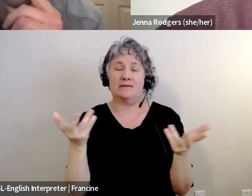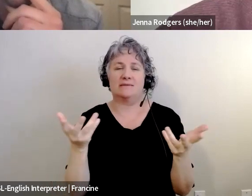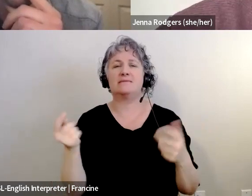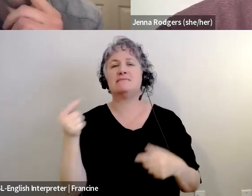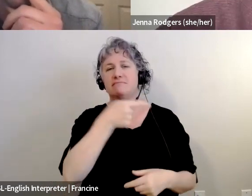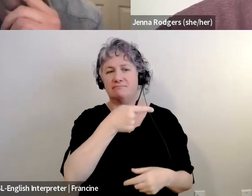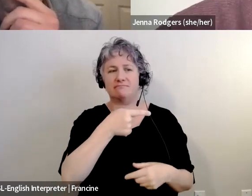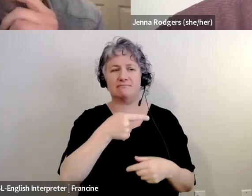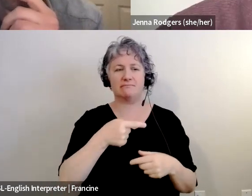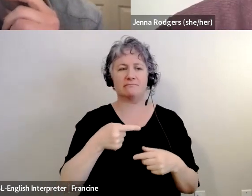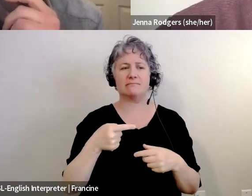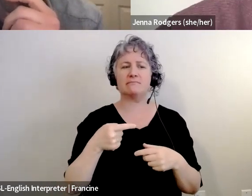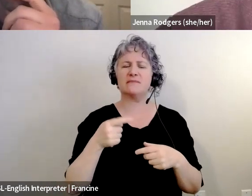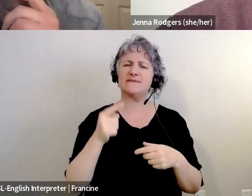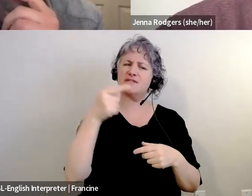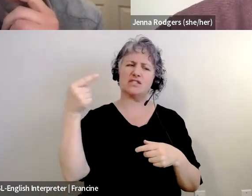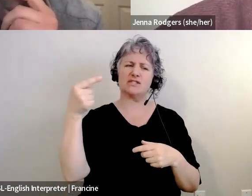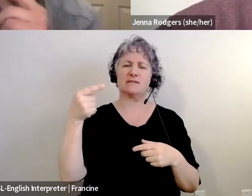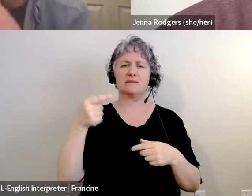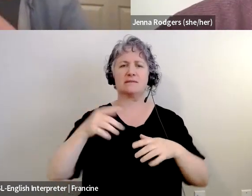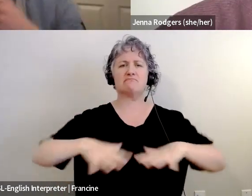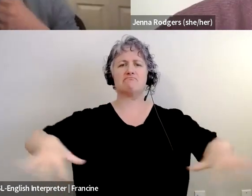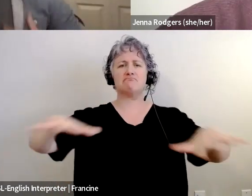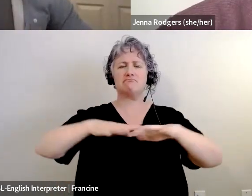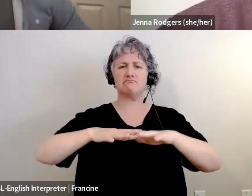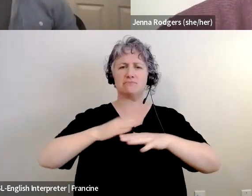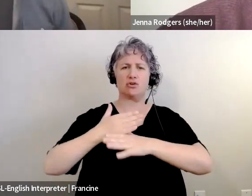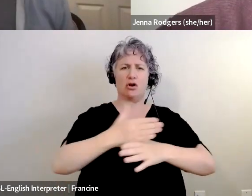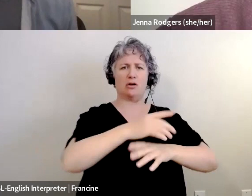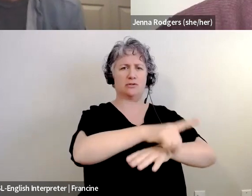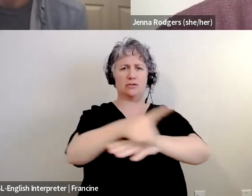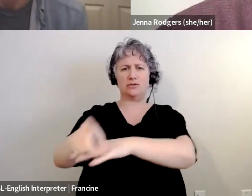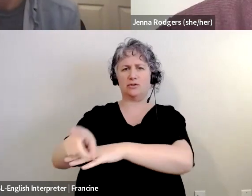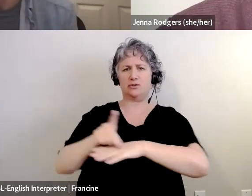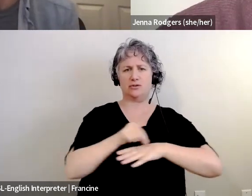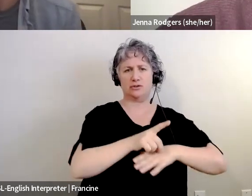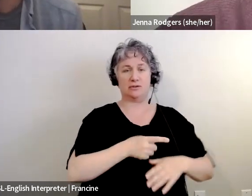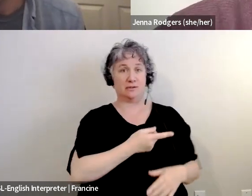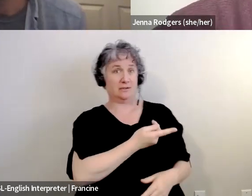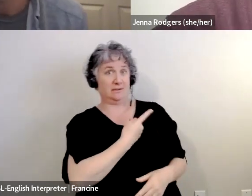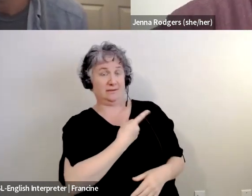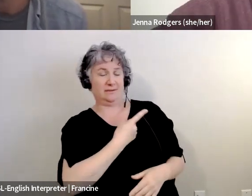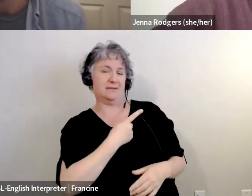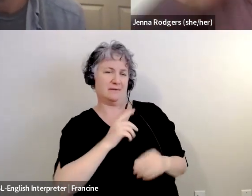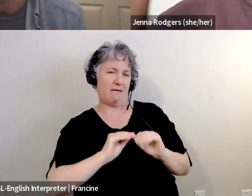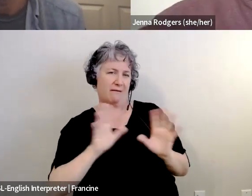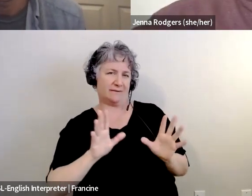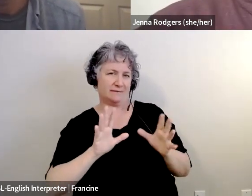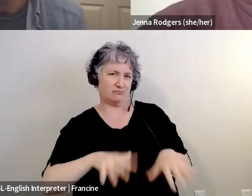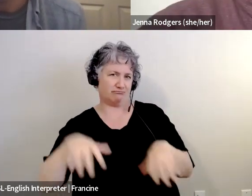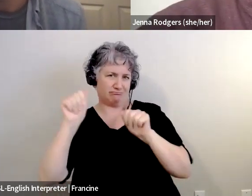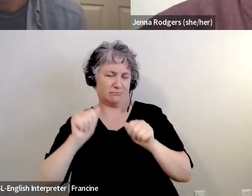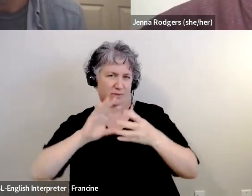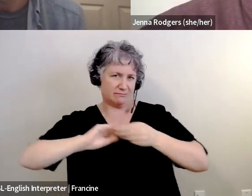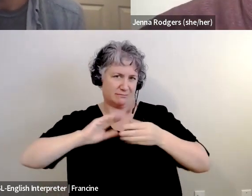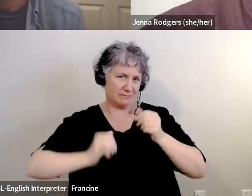share the space. This is really about being mindful of your speaking time. Obviously, Stafford and I are going to speak the most, but make space